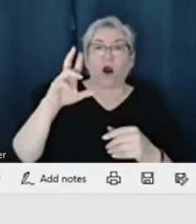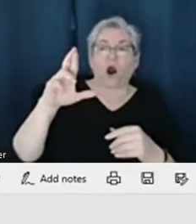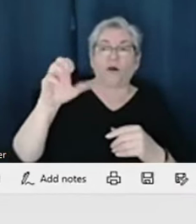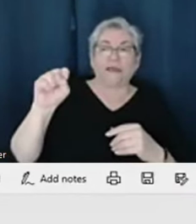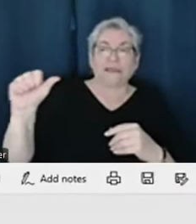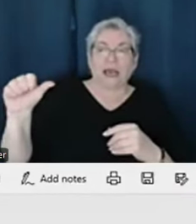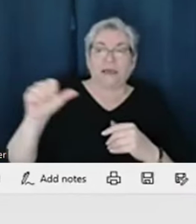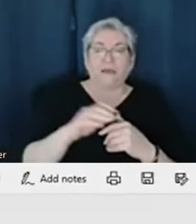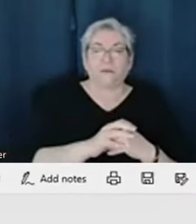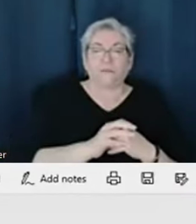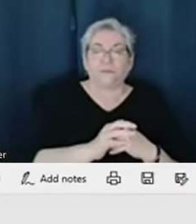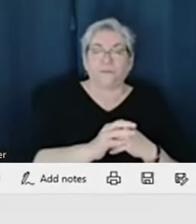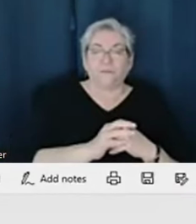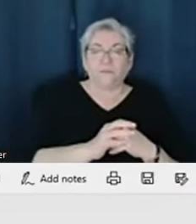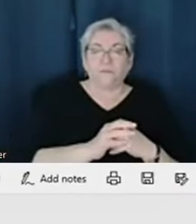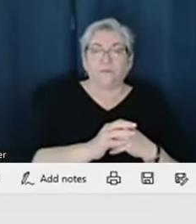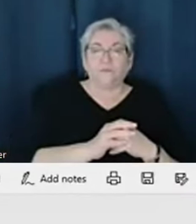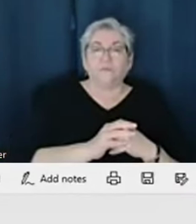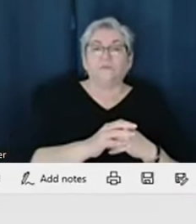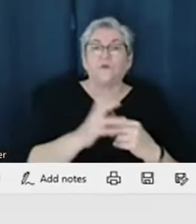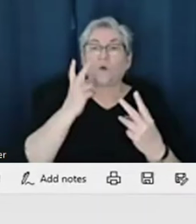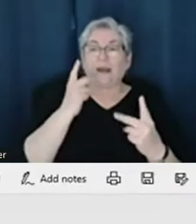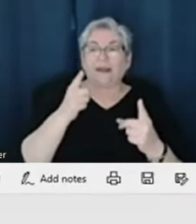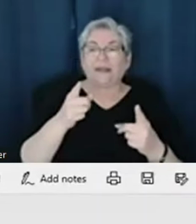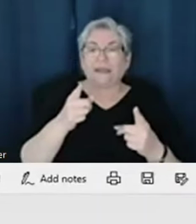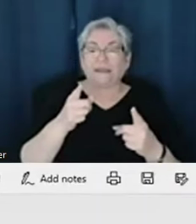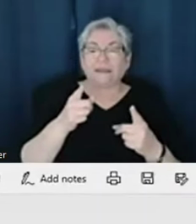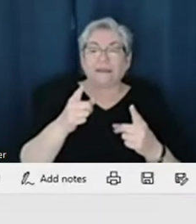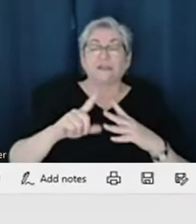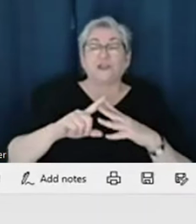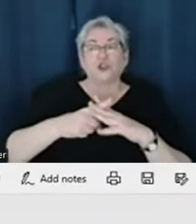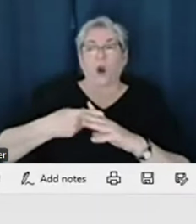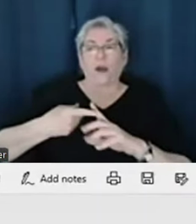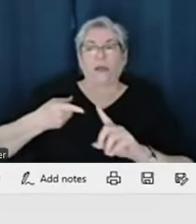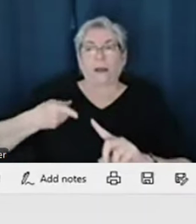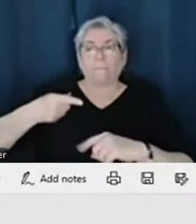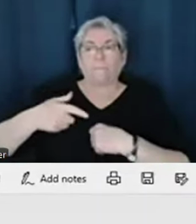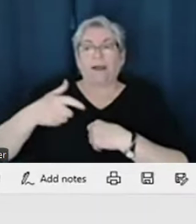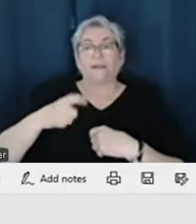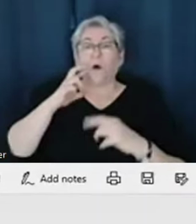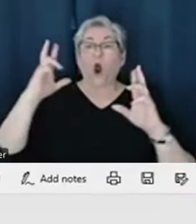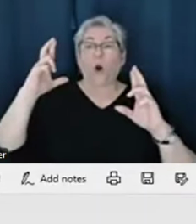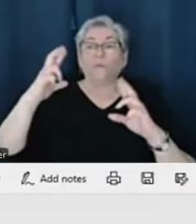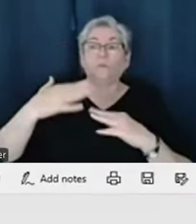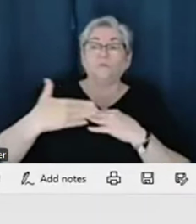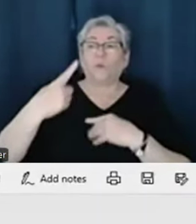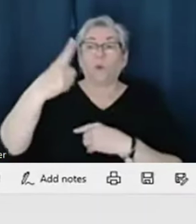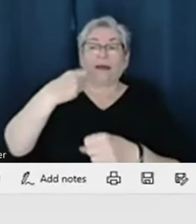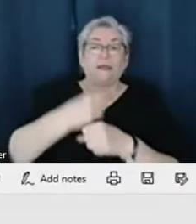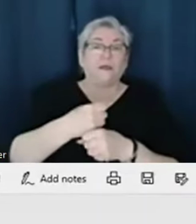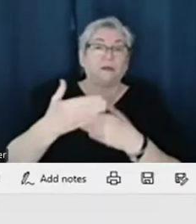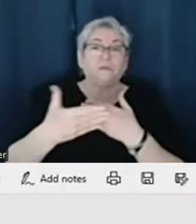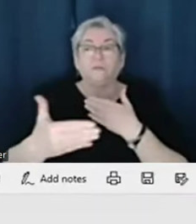so we see this as a starting point. We hope to, over the next year, probably a little less, work